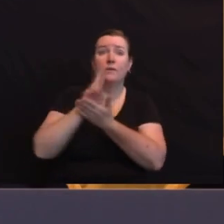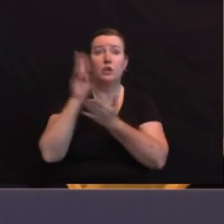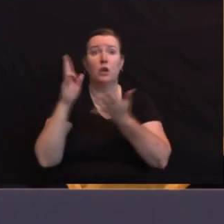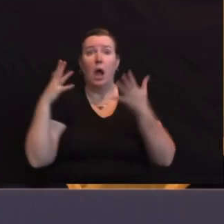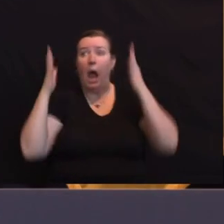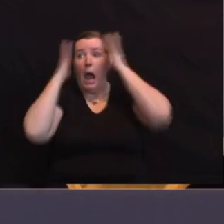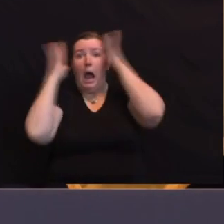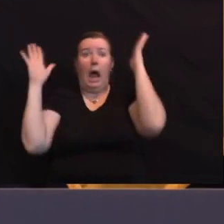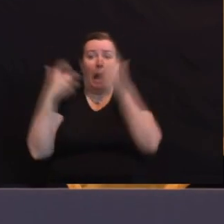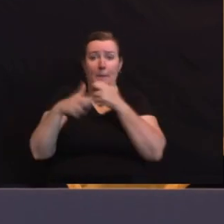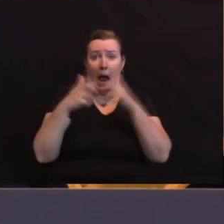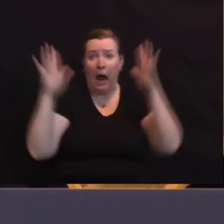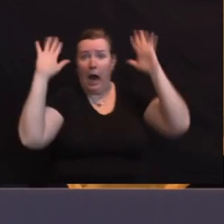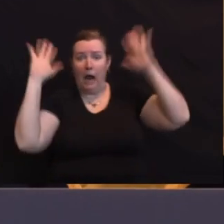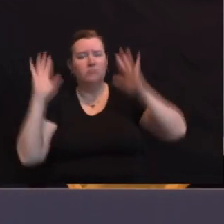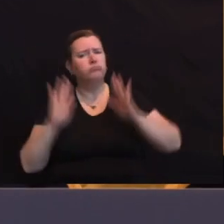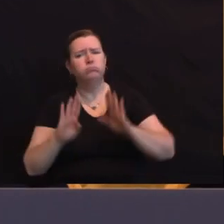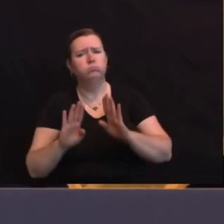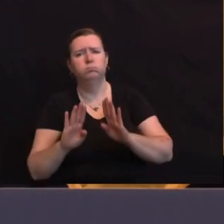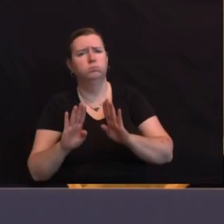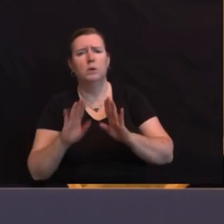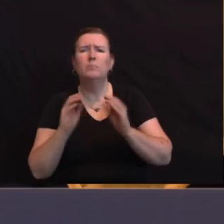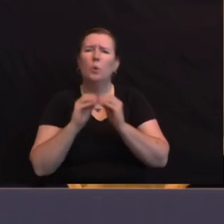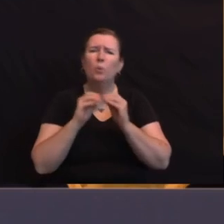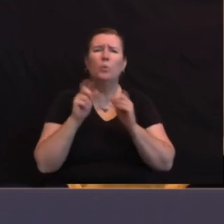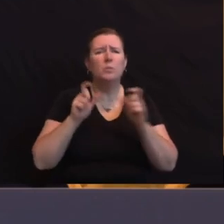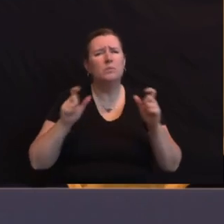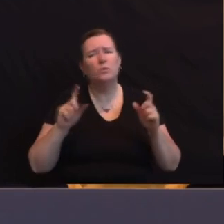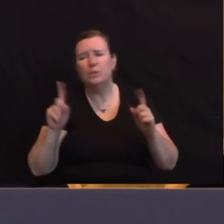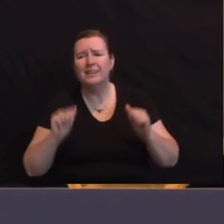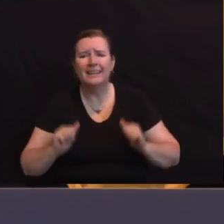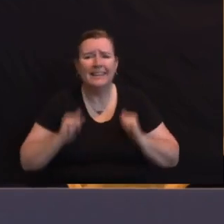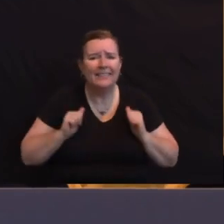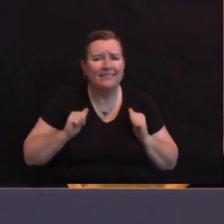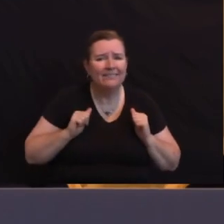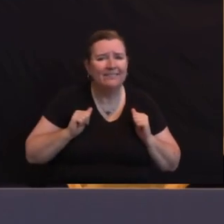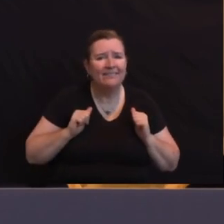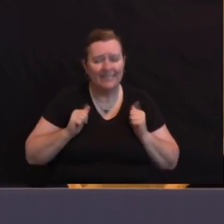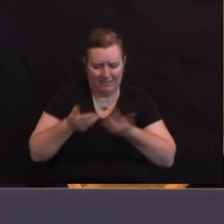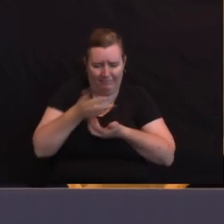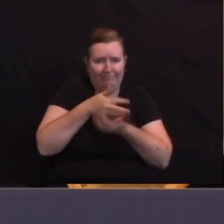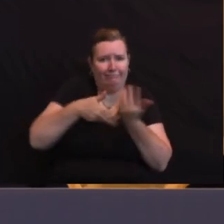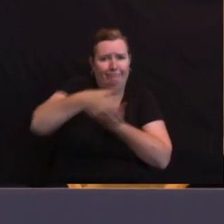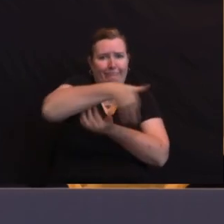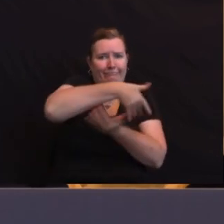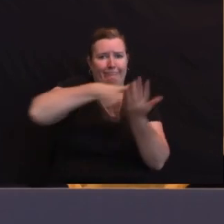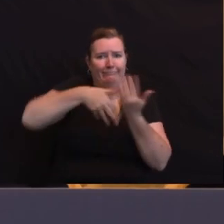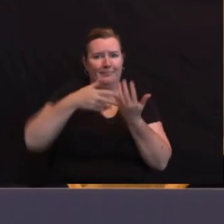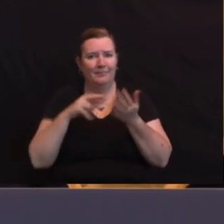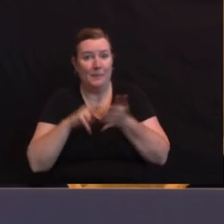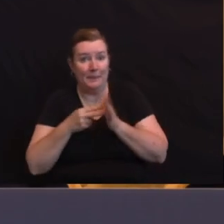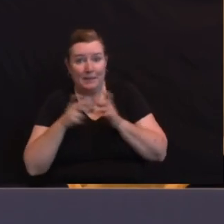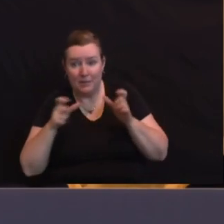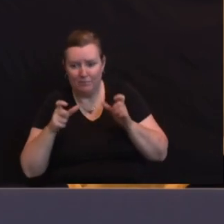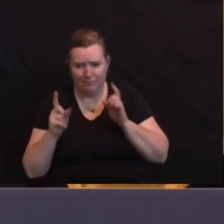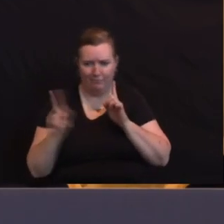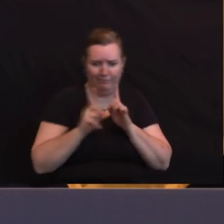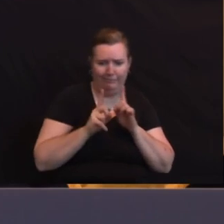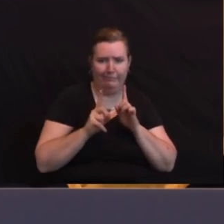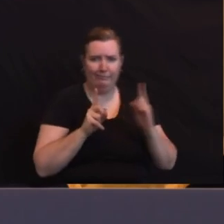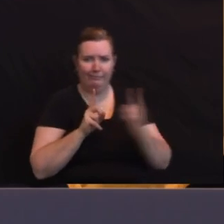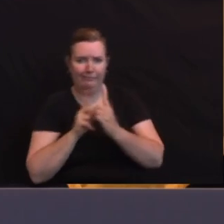issue. It's actually the communal living point that you've made, right? It's the close congregation living. Yeah, I'm sure there